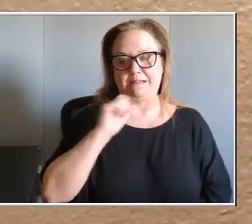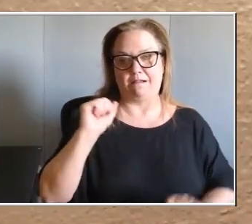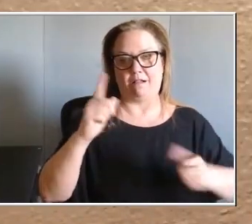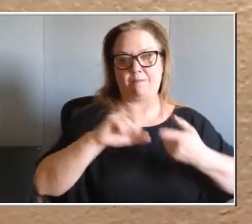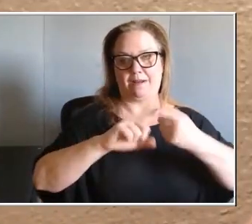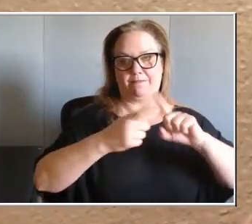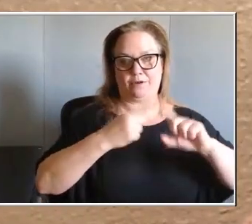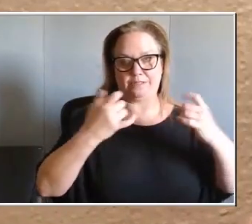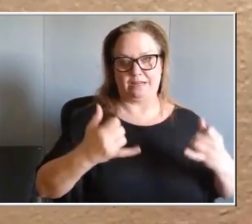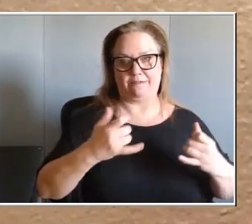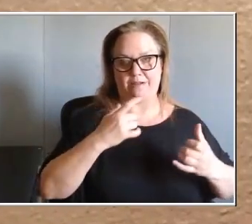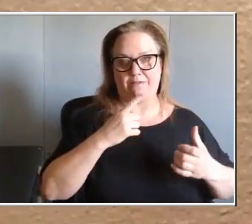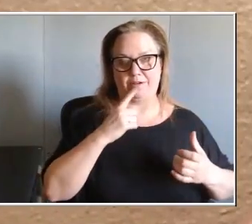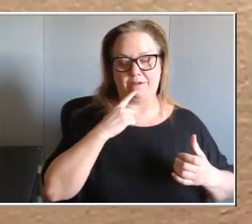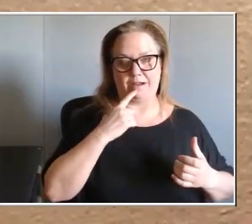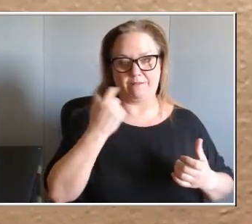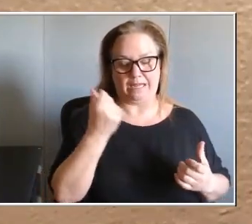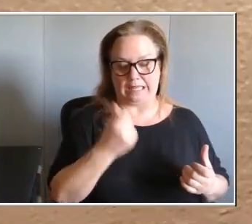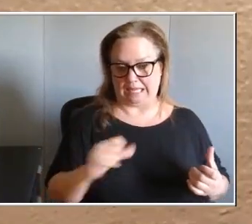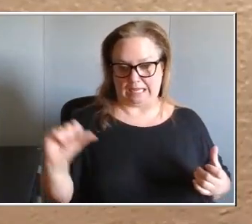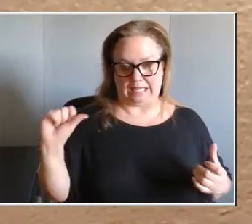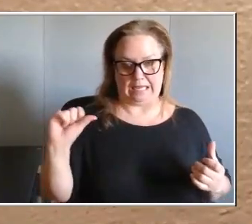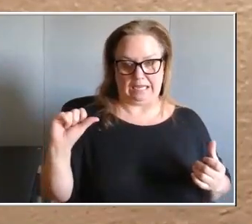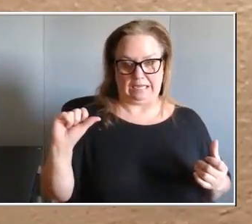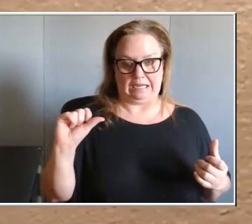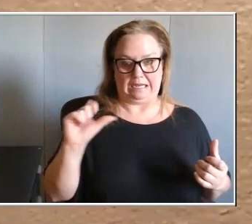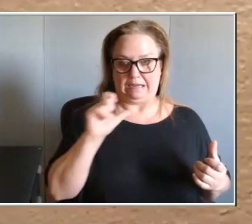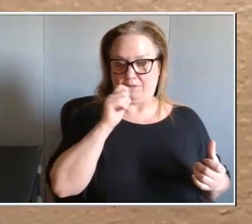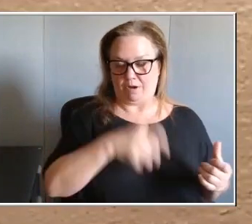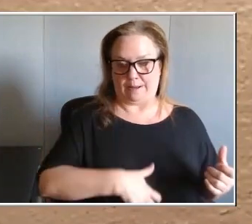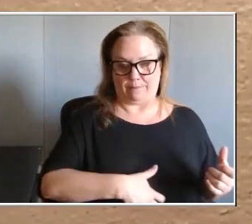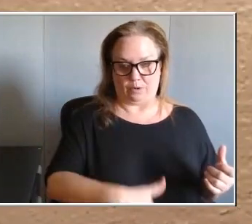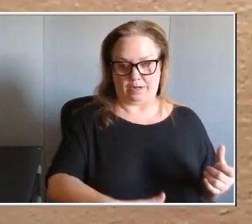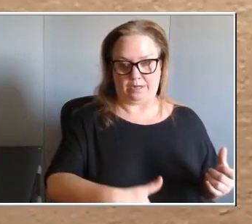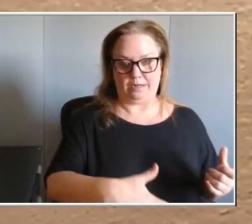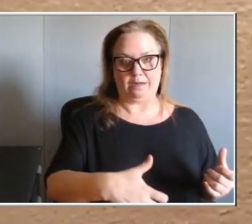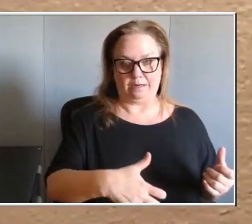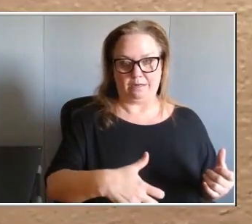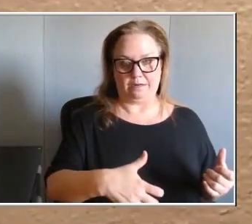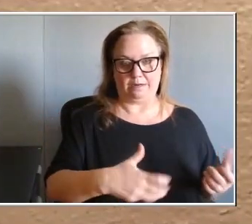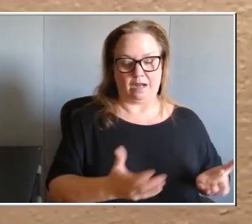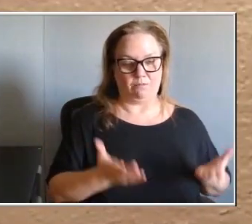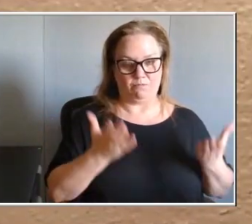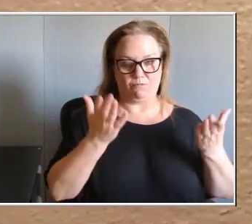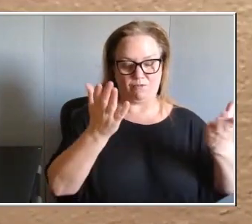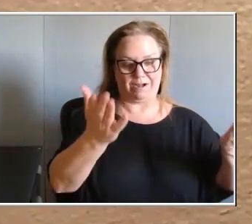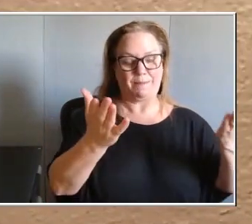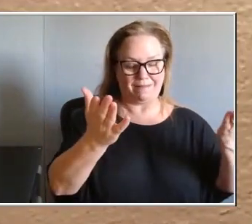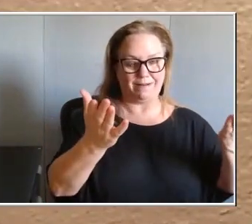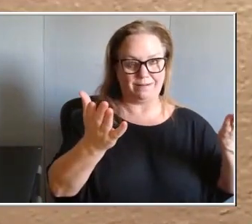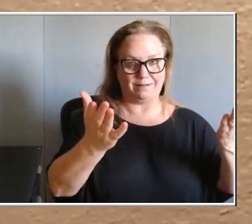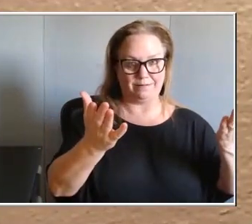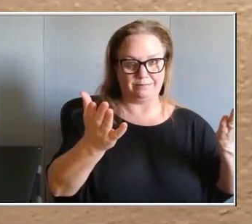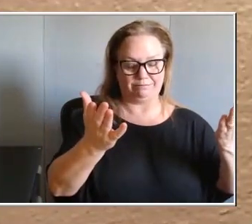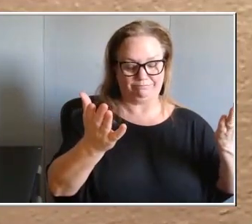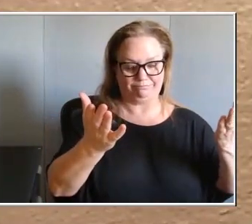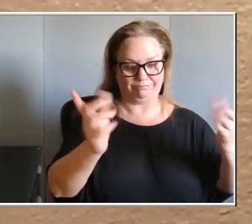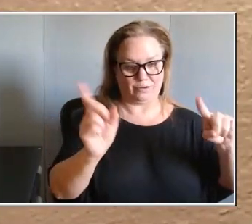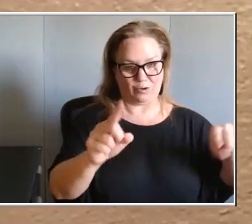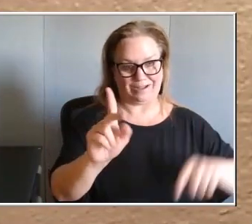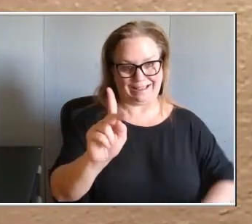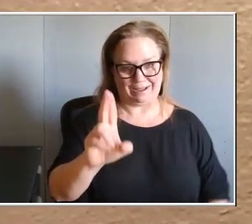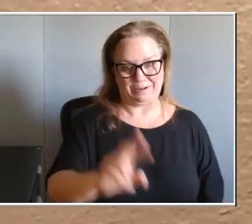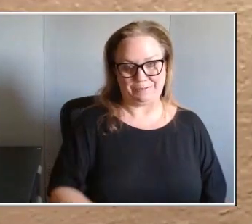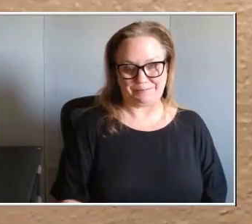friends now, like, hey, if you have, even if you're not pregnant, I would really say go to